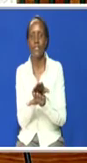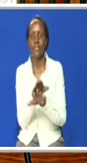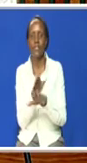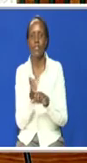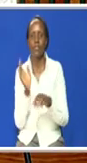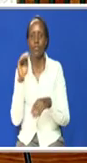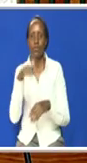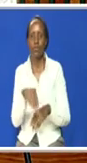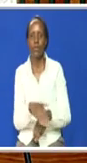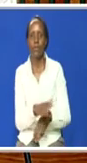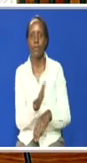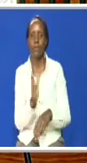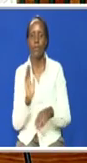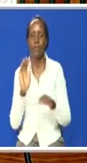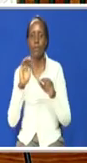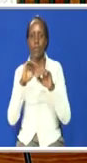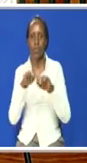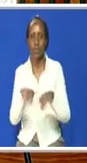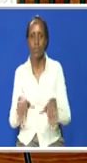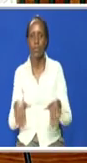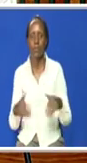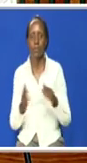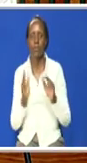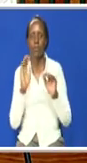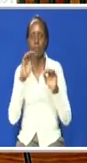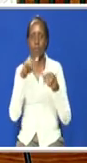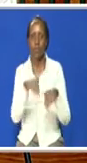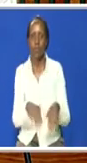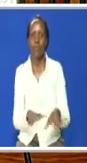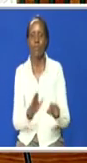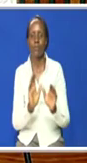Swim, swim, swim.